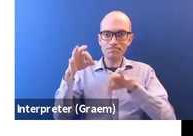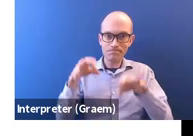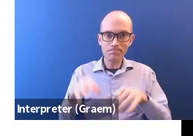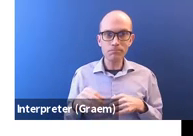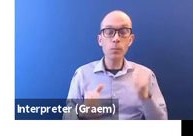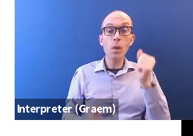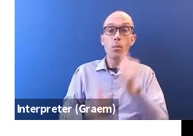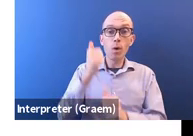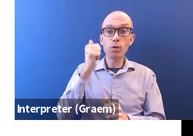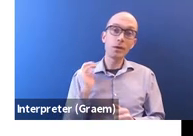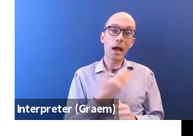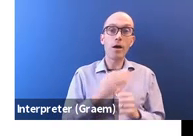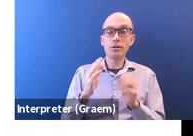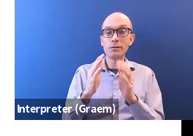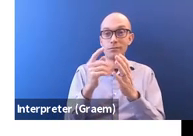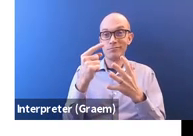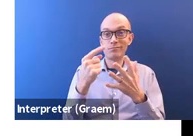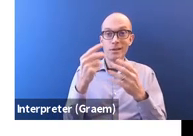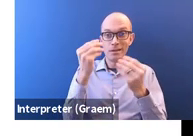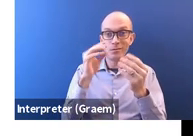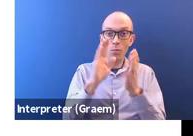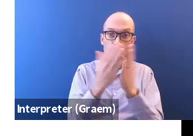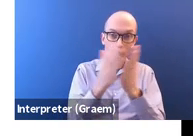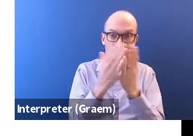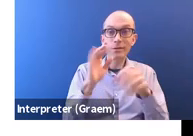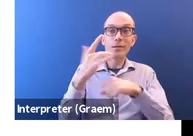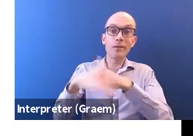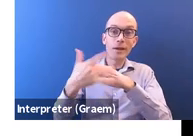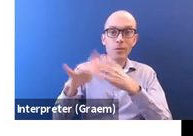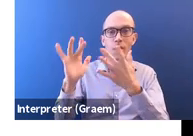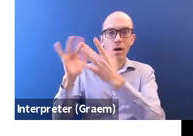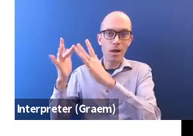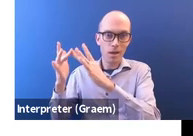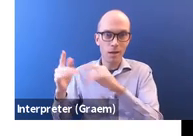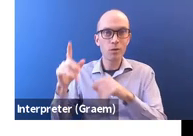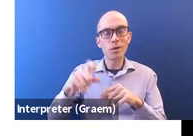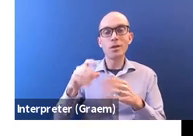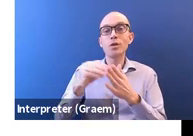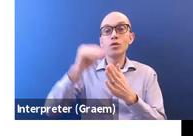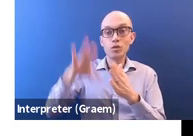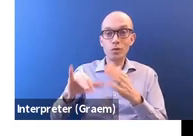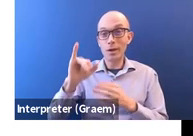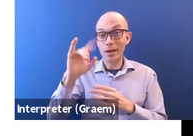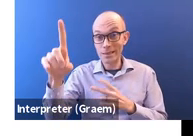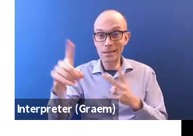most of our stuff is now available online. Again, student ID, last four of the social security numbers is all you need.